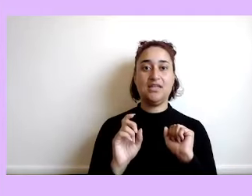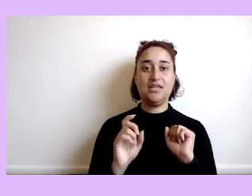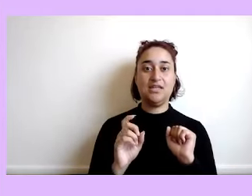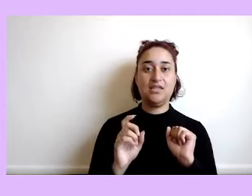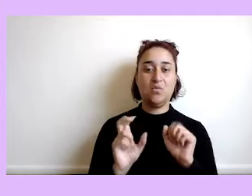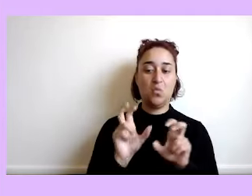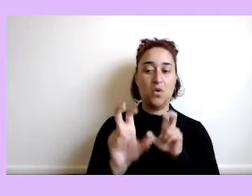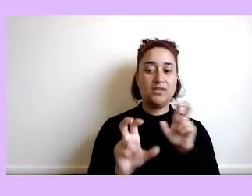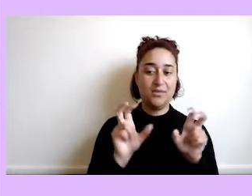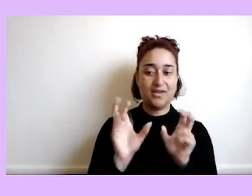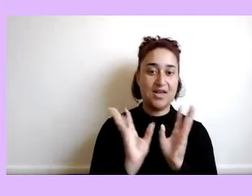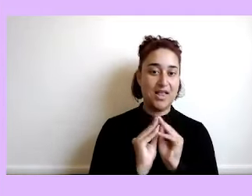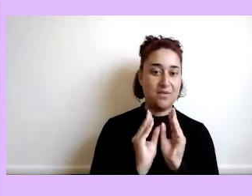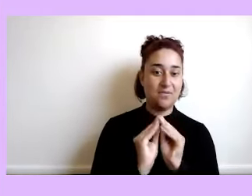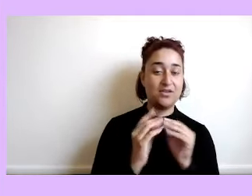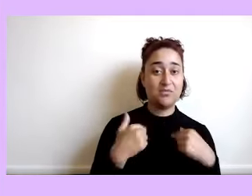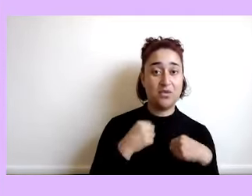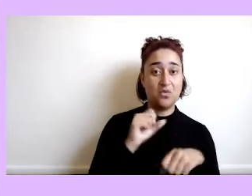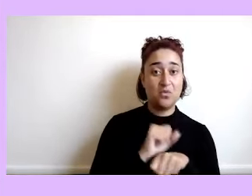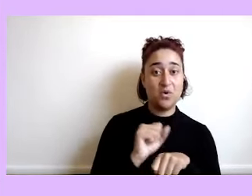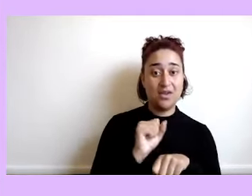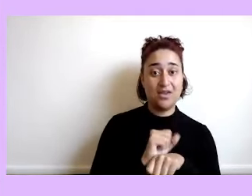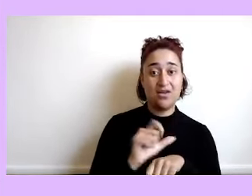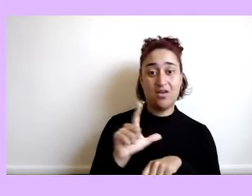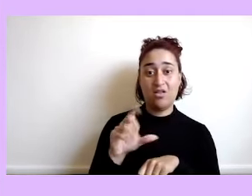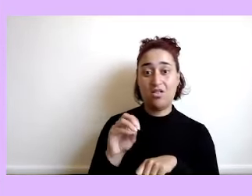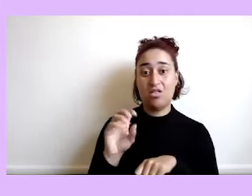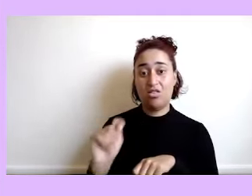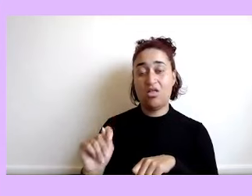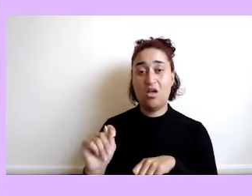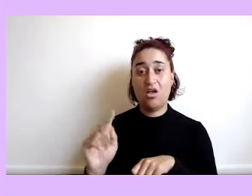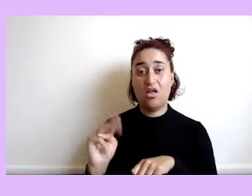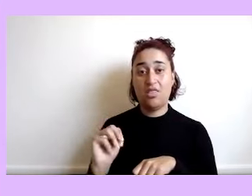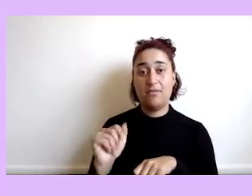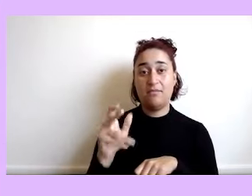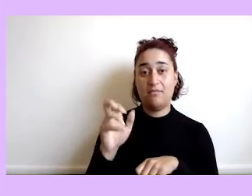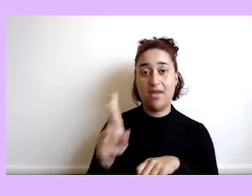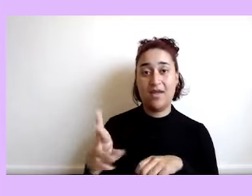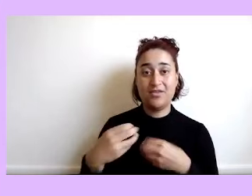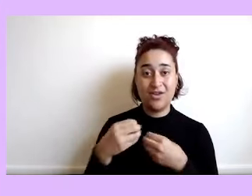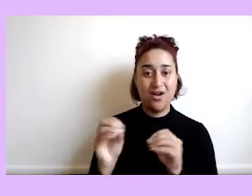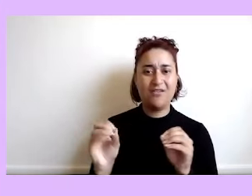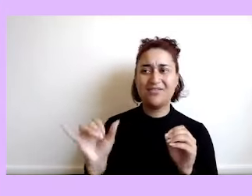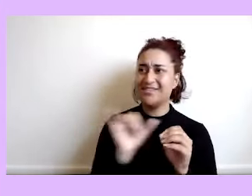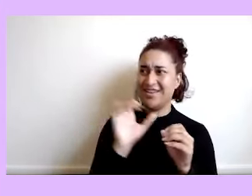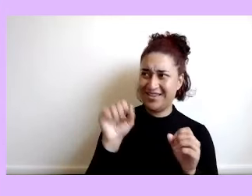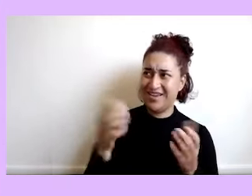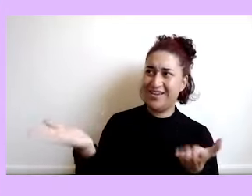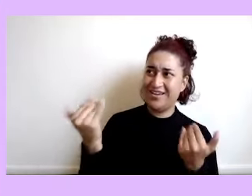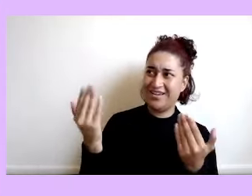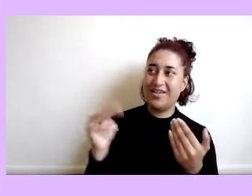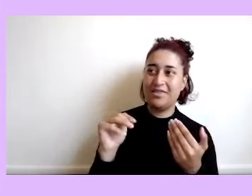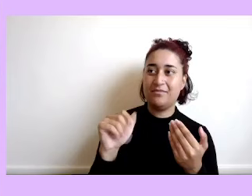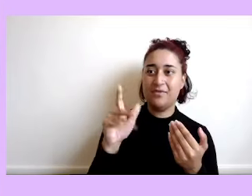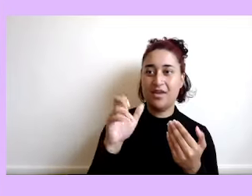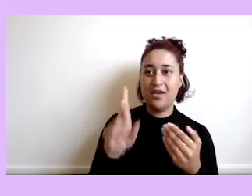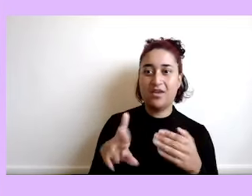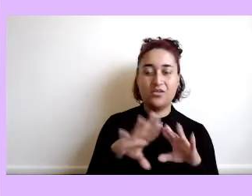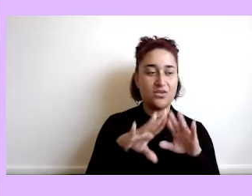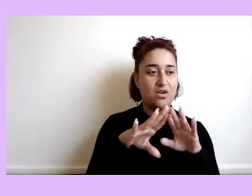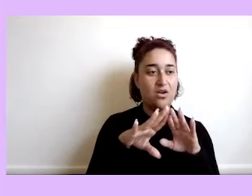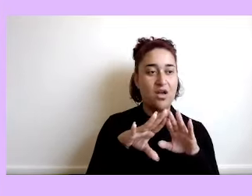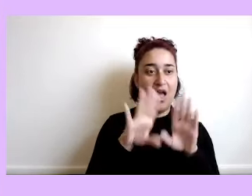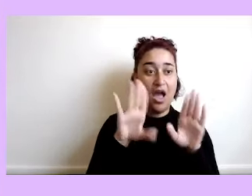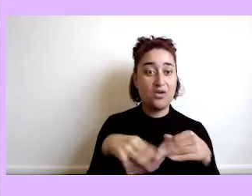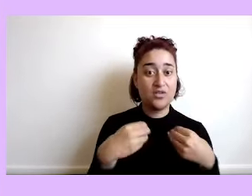Me working on a lot, you know, the mayor's office of arts and culture is like, yeah, let's go. And the mayor's office of housing is like, well, we don't